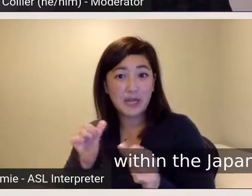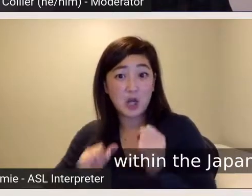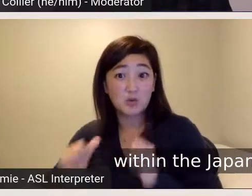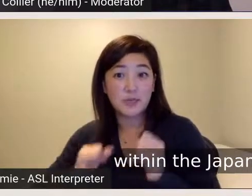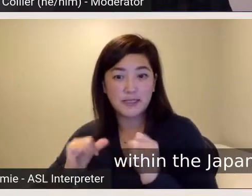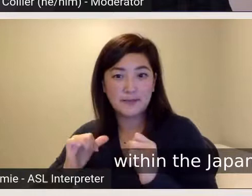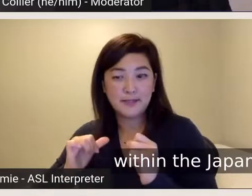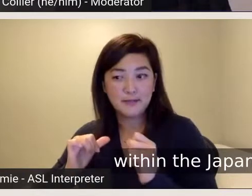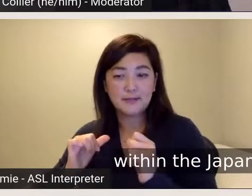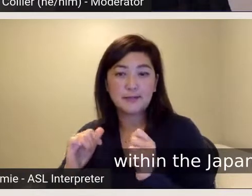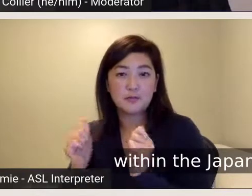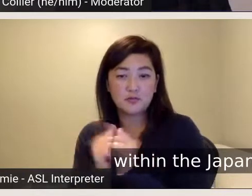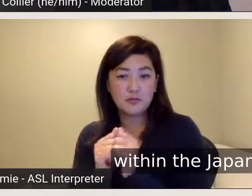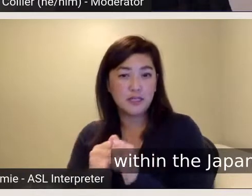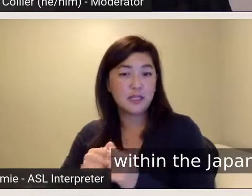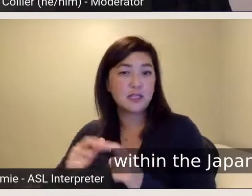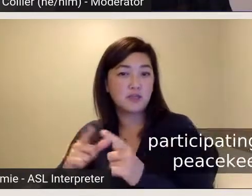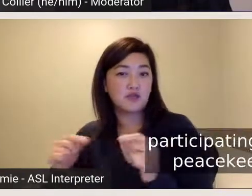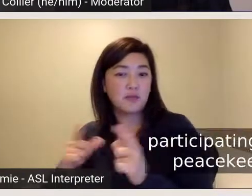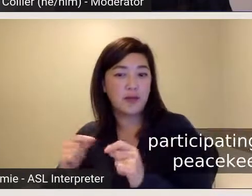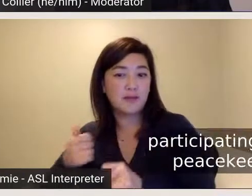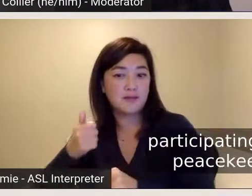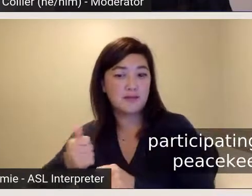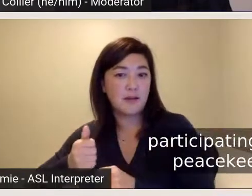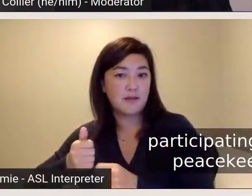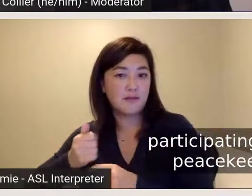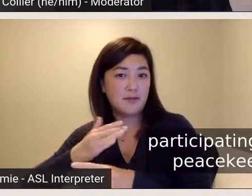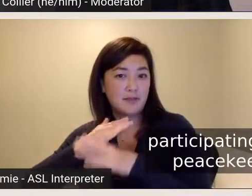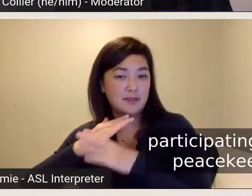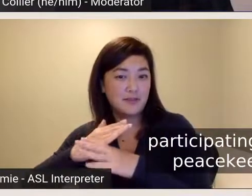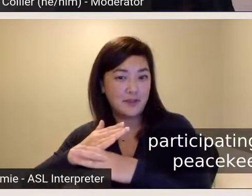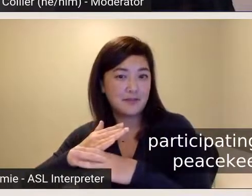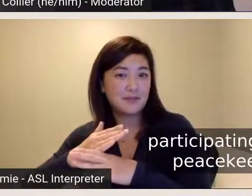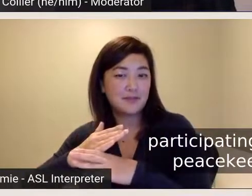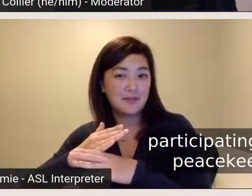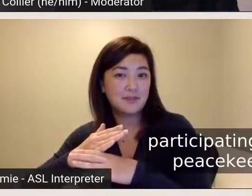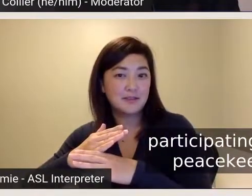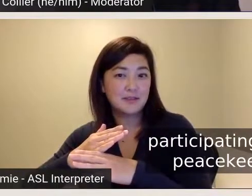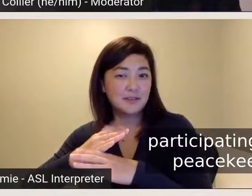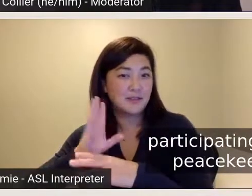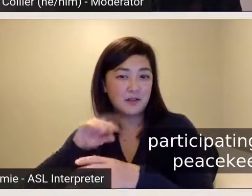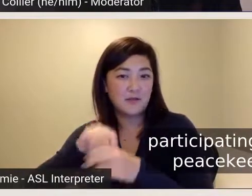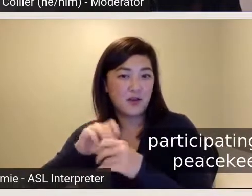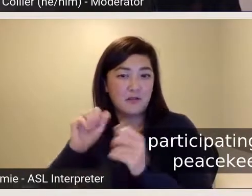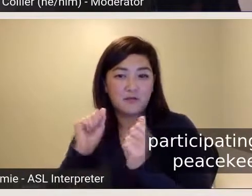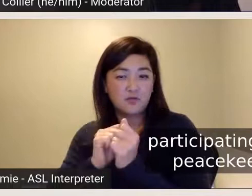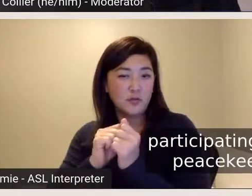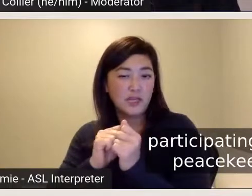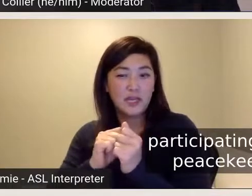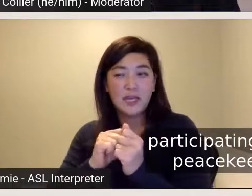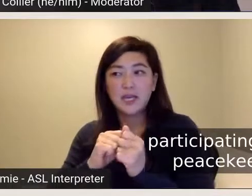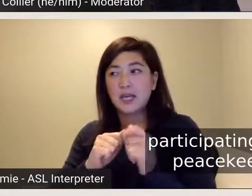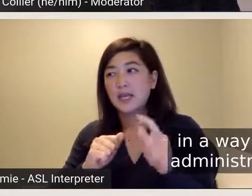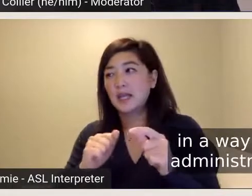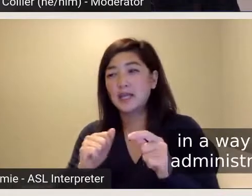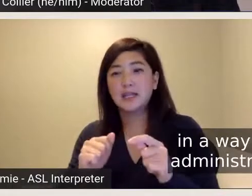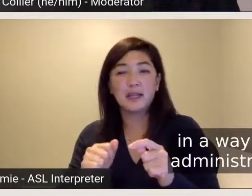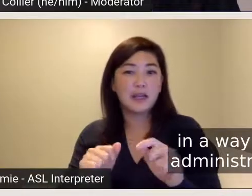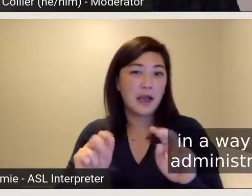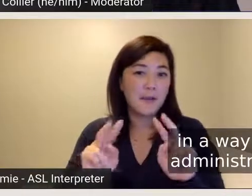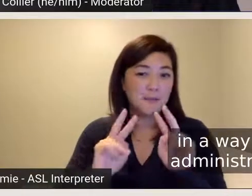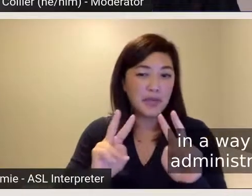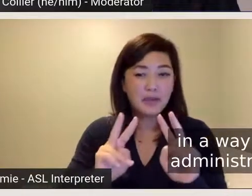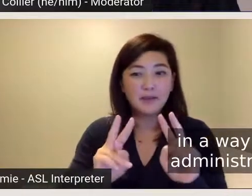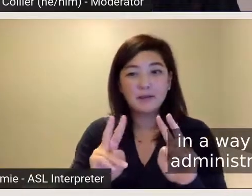the Japan Self-Defense Force, participating in multinational peacekeeping missions in a way